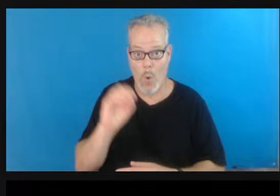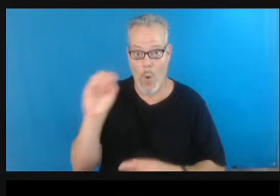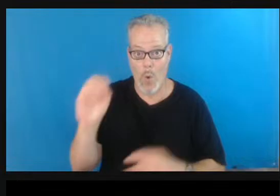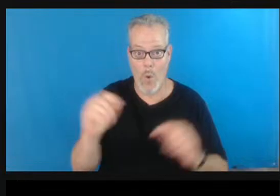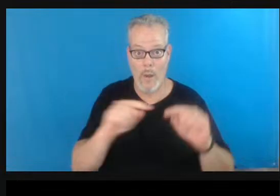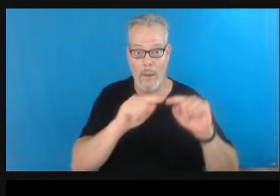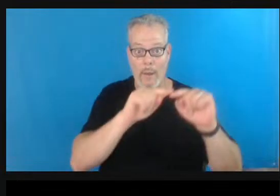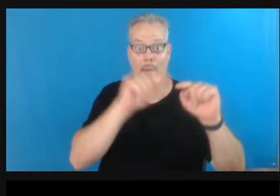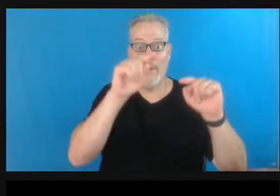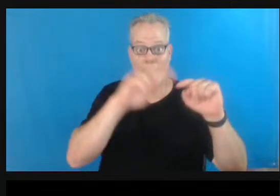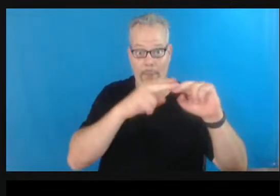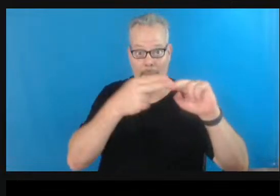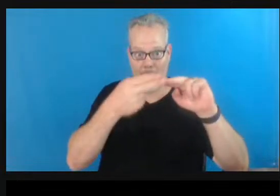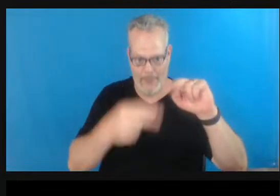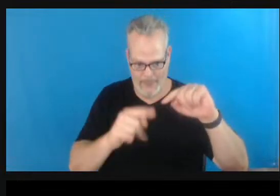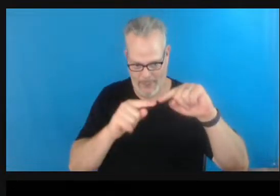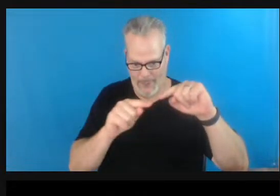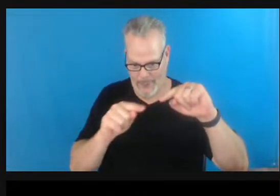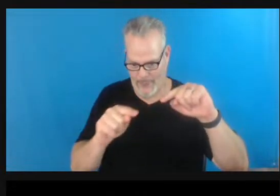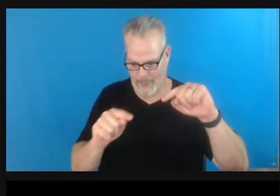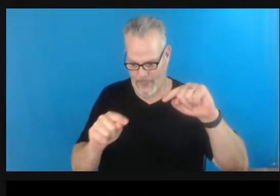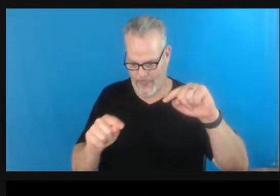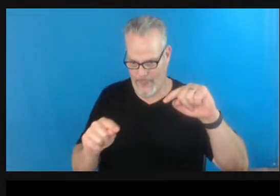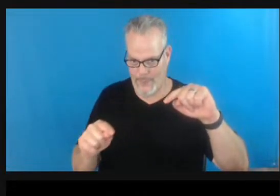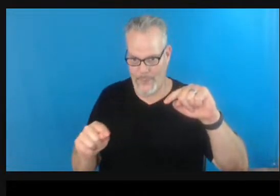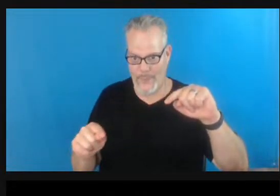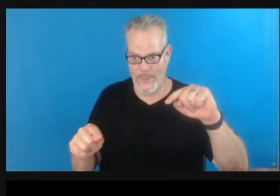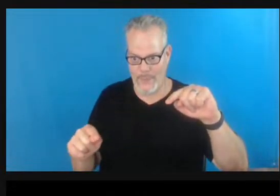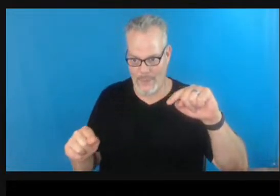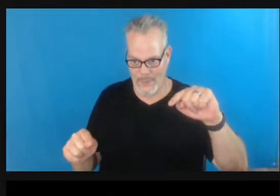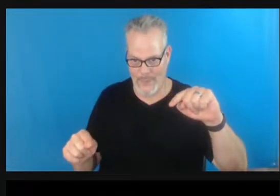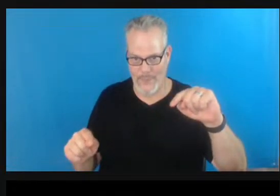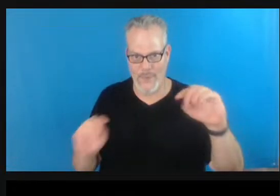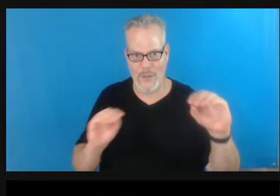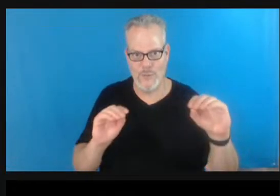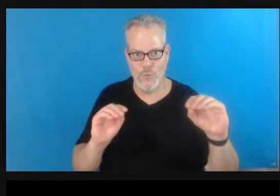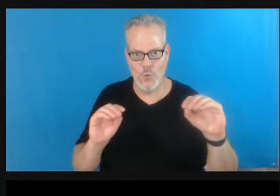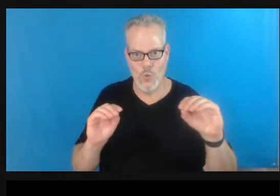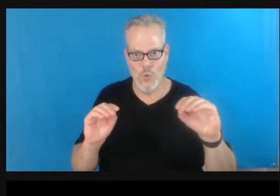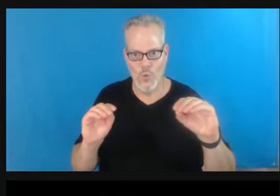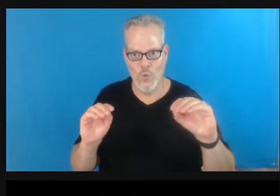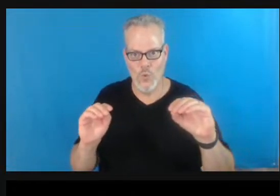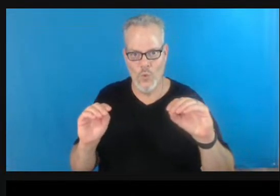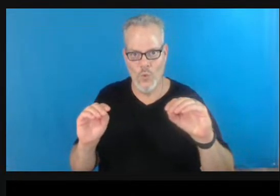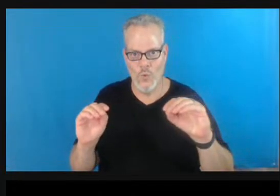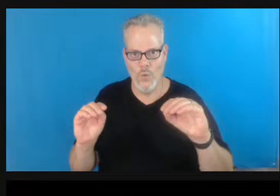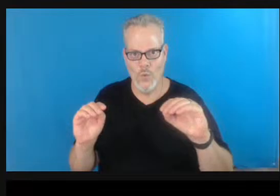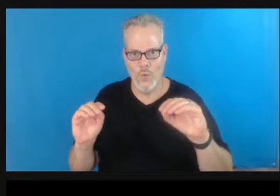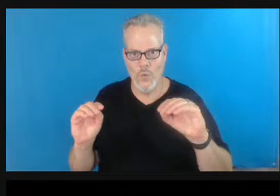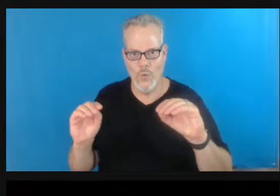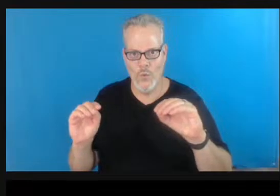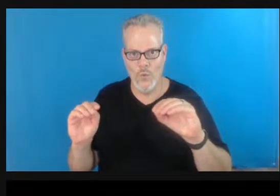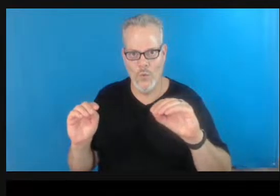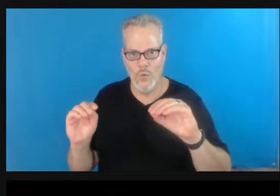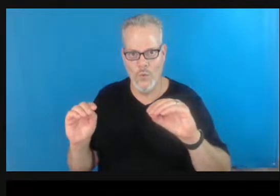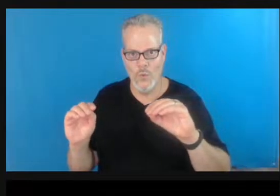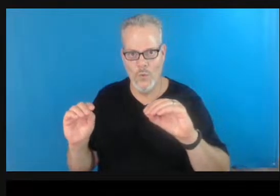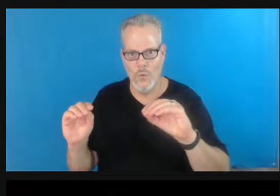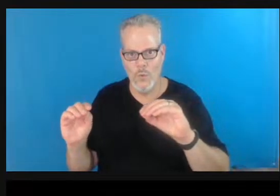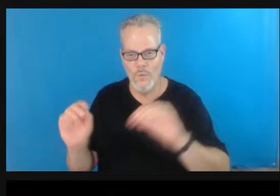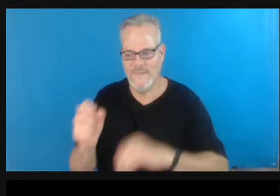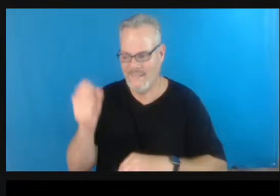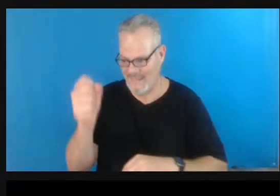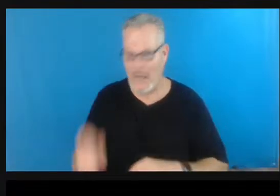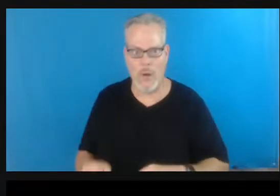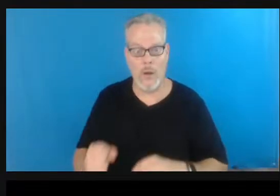elevation while the land it's on is moving to the south there, right? So that seems to be part